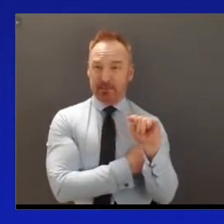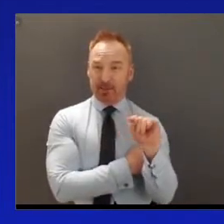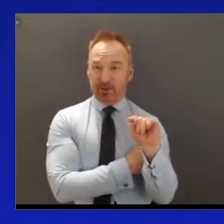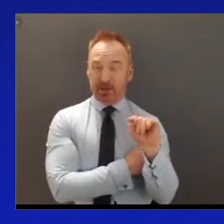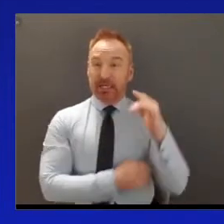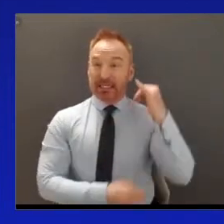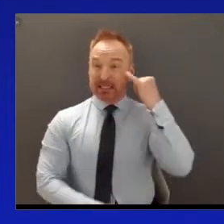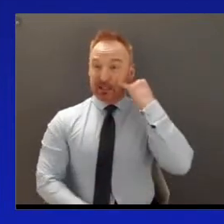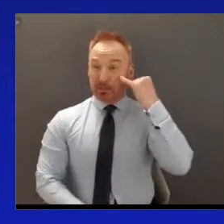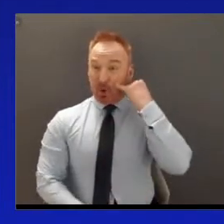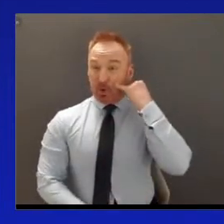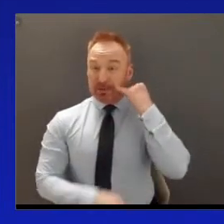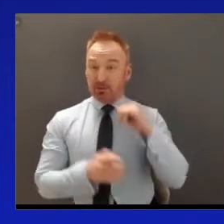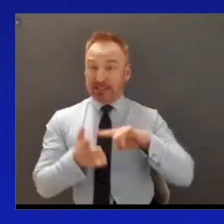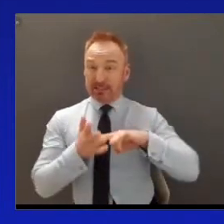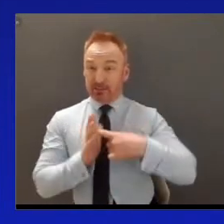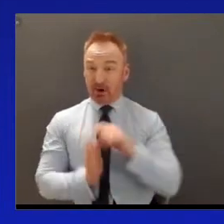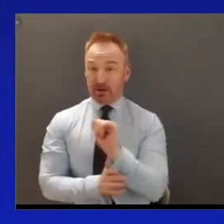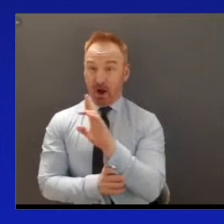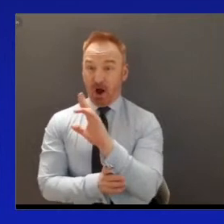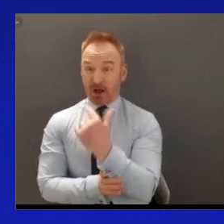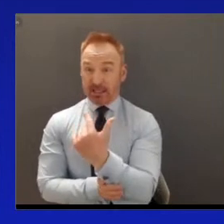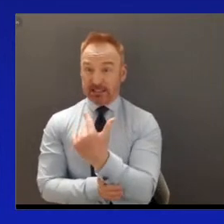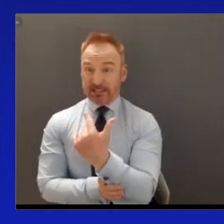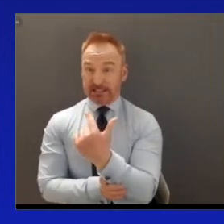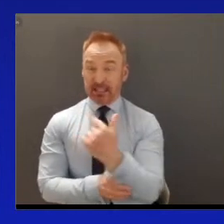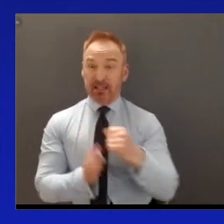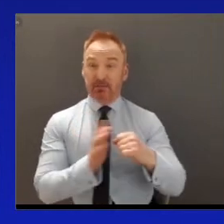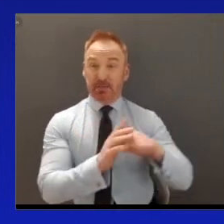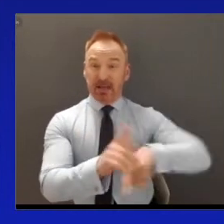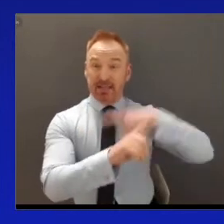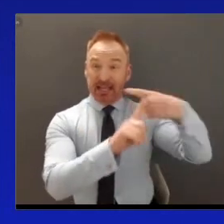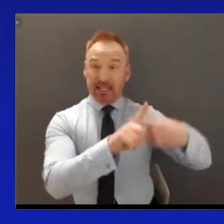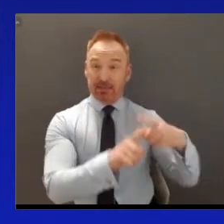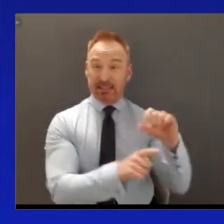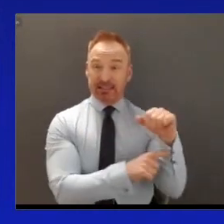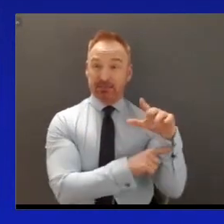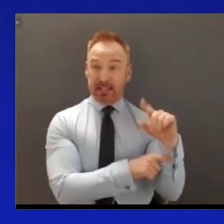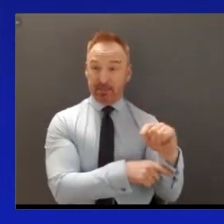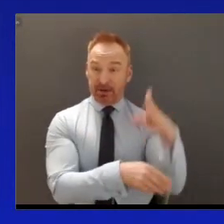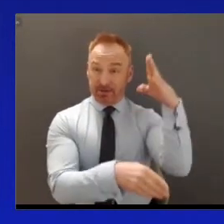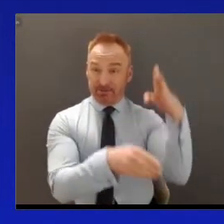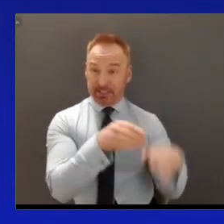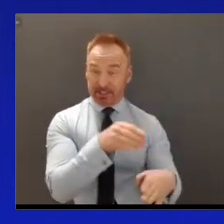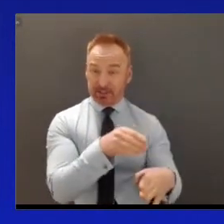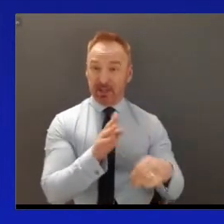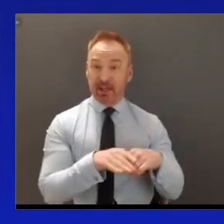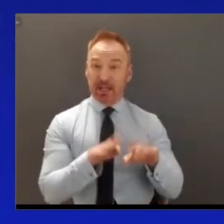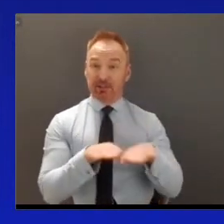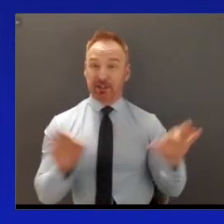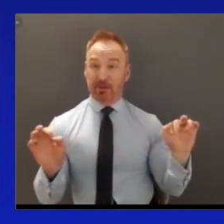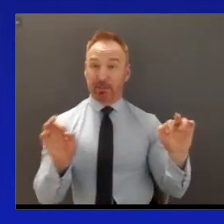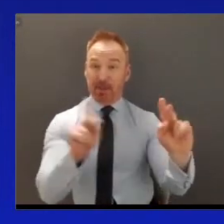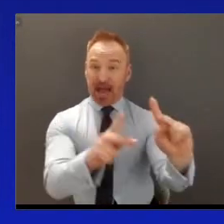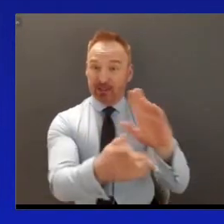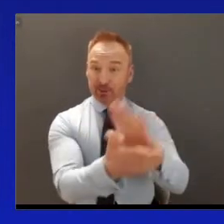it done by September when the kids are going back to school? Yes, I have every confidence that we can